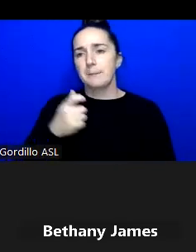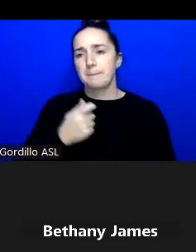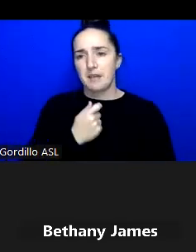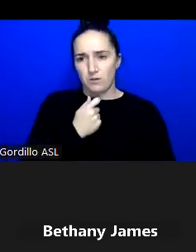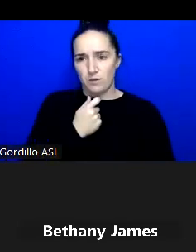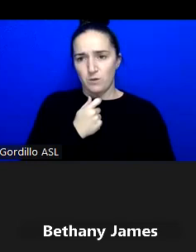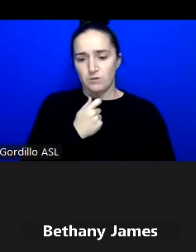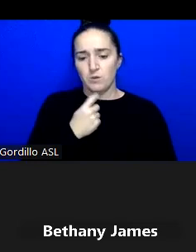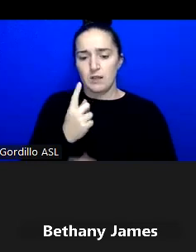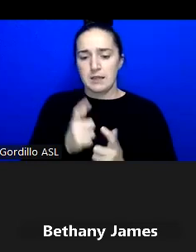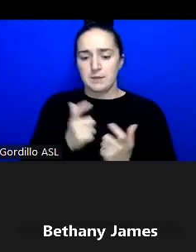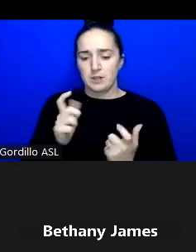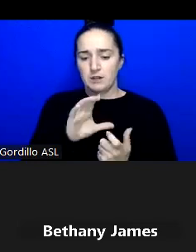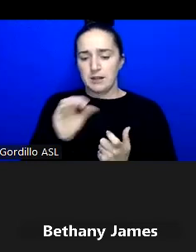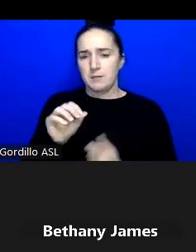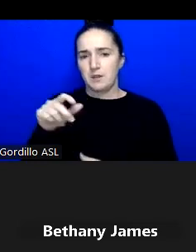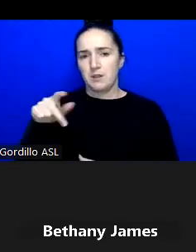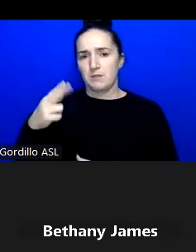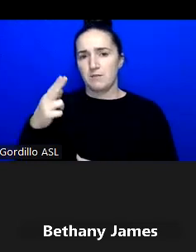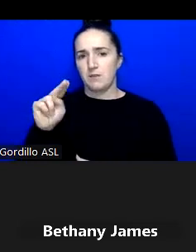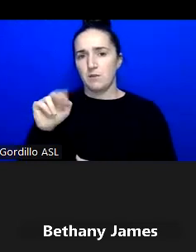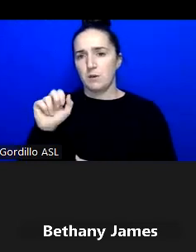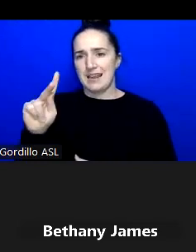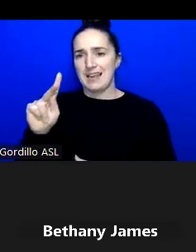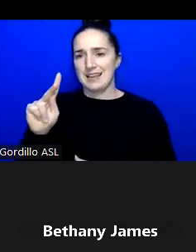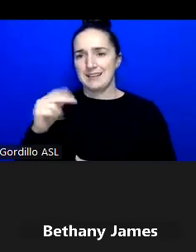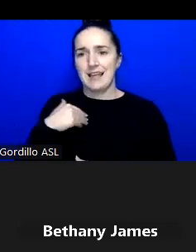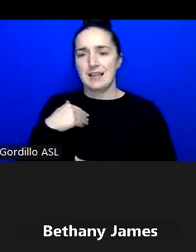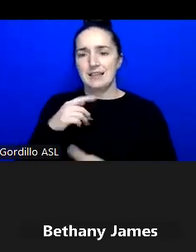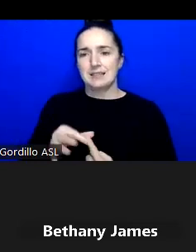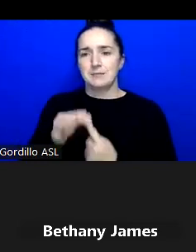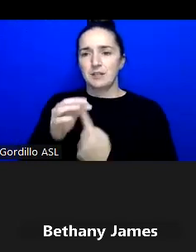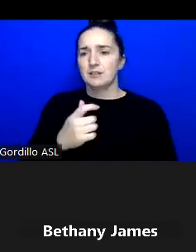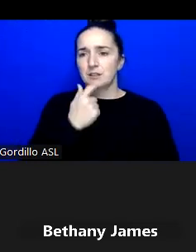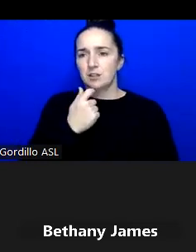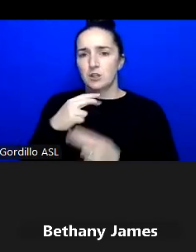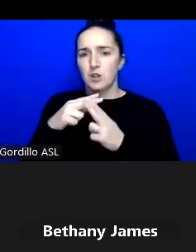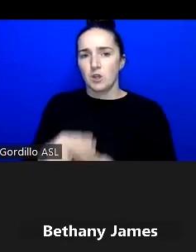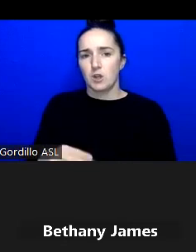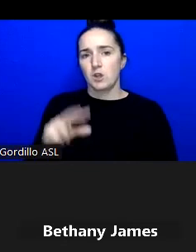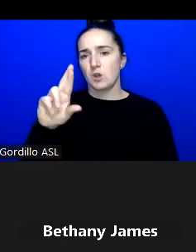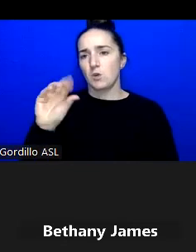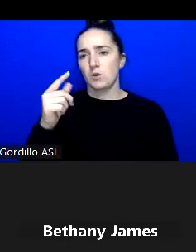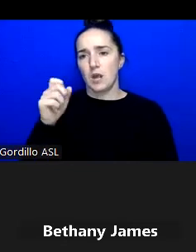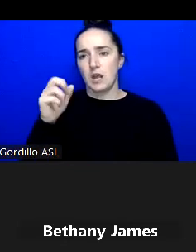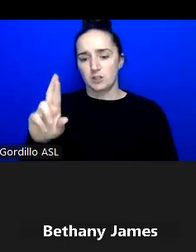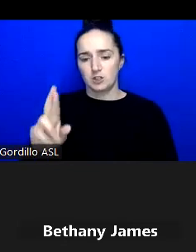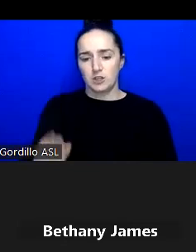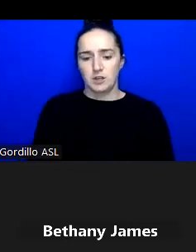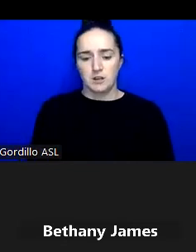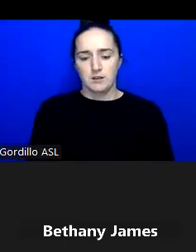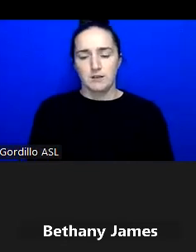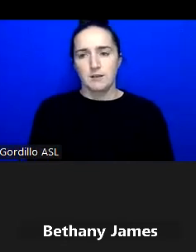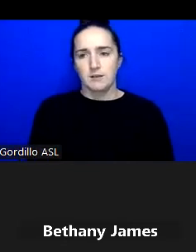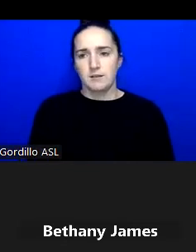from one of the major manufacturers, Phonak, they have a line of special microphones that are called Roger. And there's lots of ways that these can be